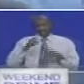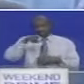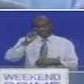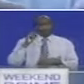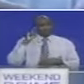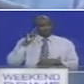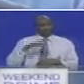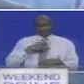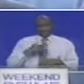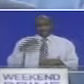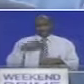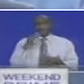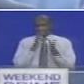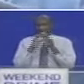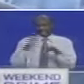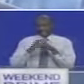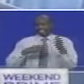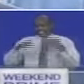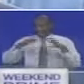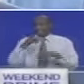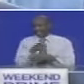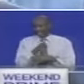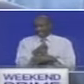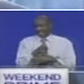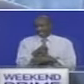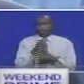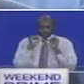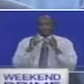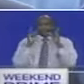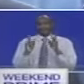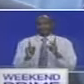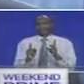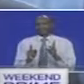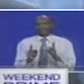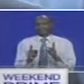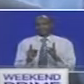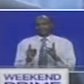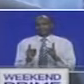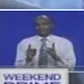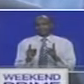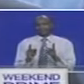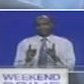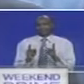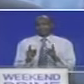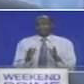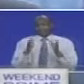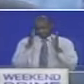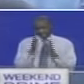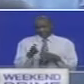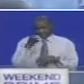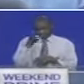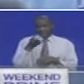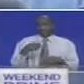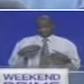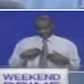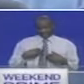stage managed the issue, so be it. Because a person of the stature of myself